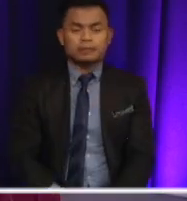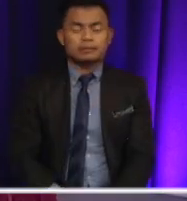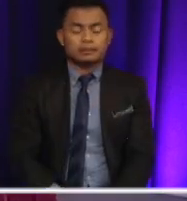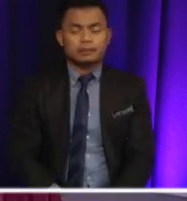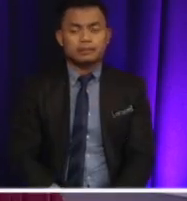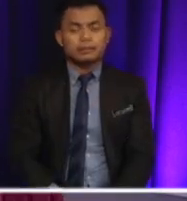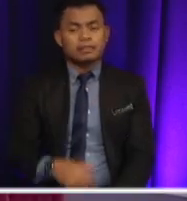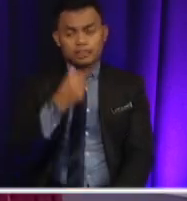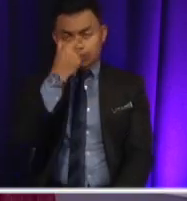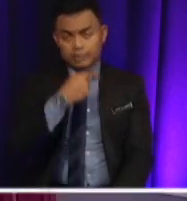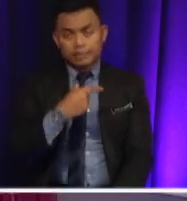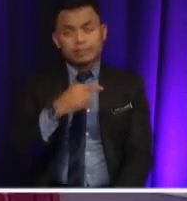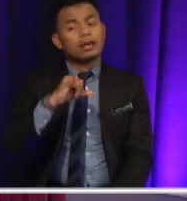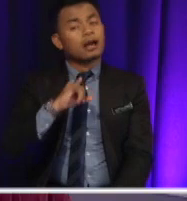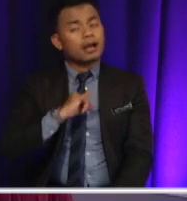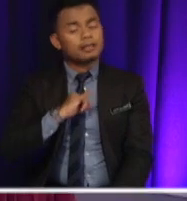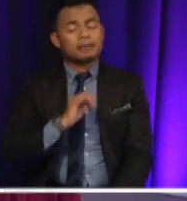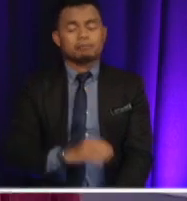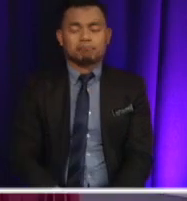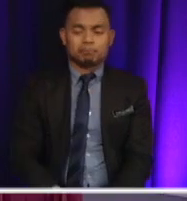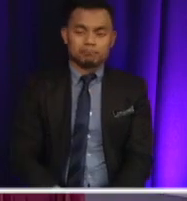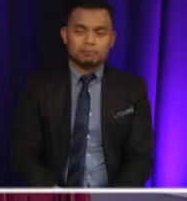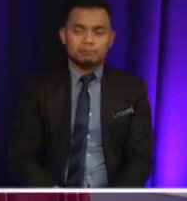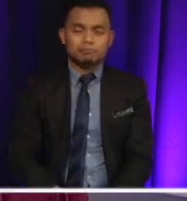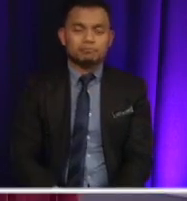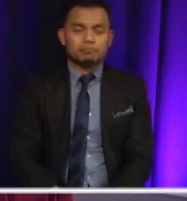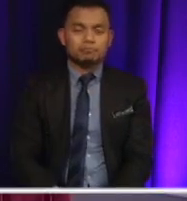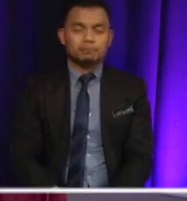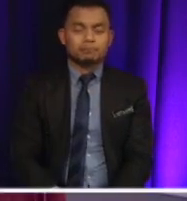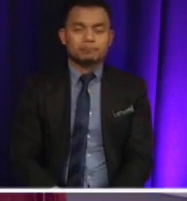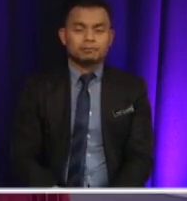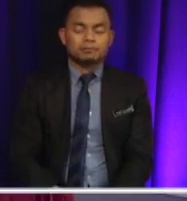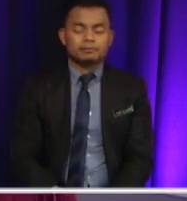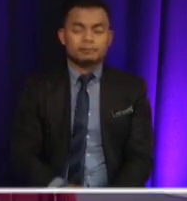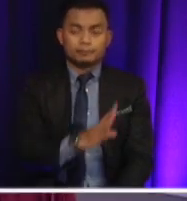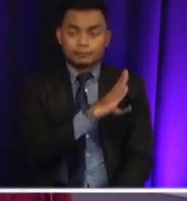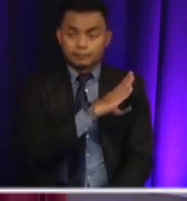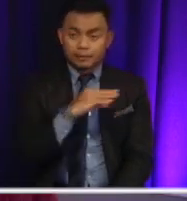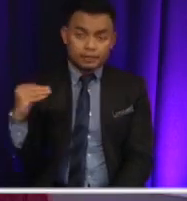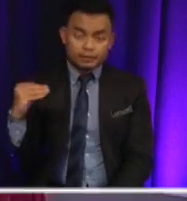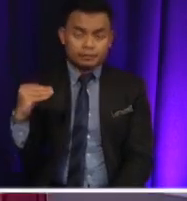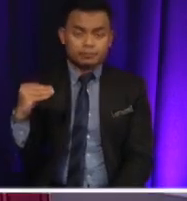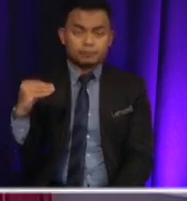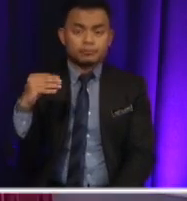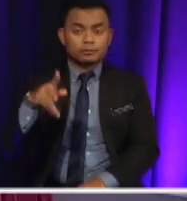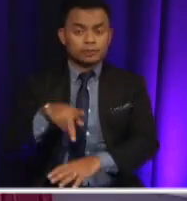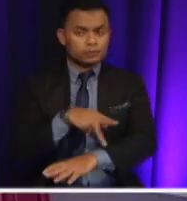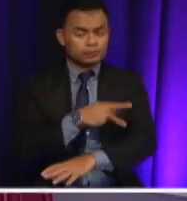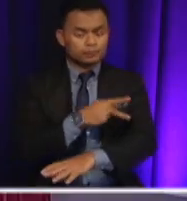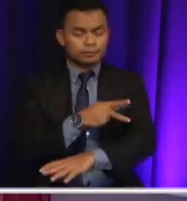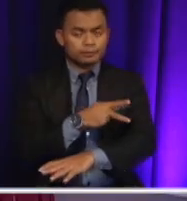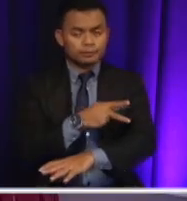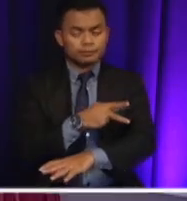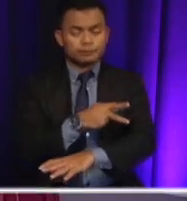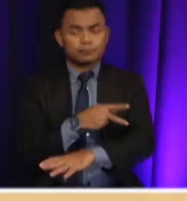Okay, it's called Sad I Ams. I Yes. Ams. Okay. Okay. And the poem is written by Trevor William.